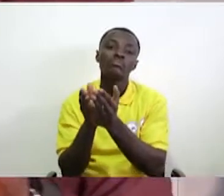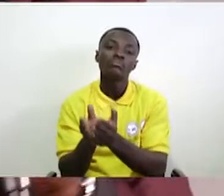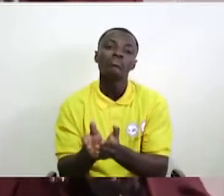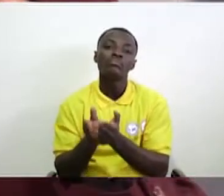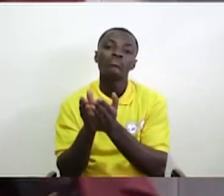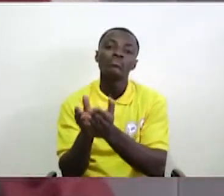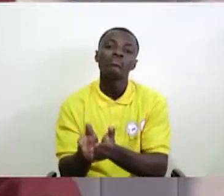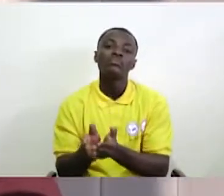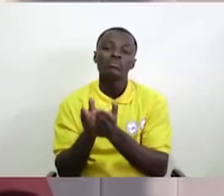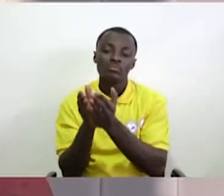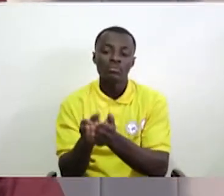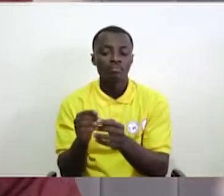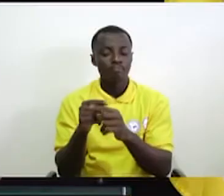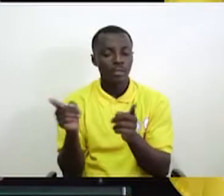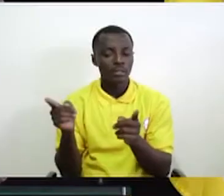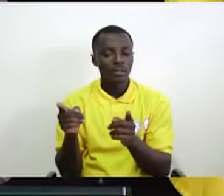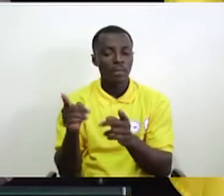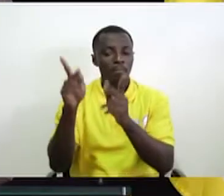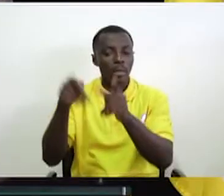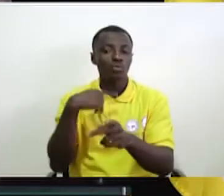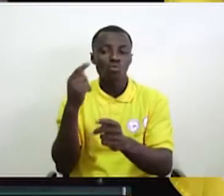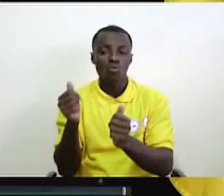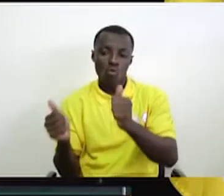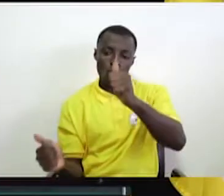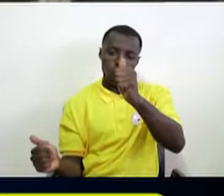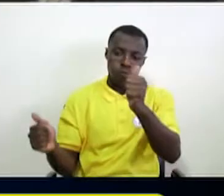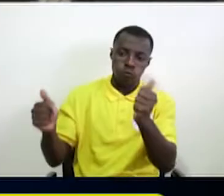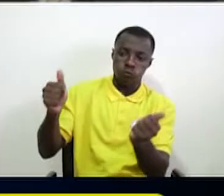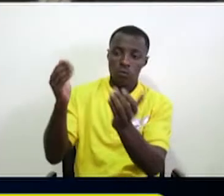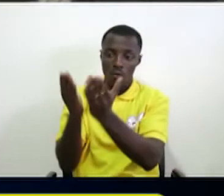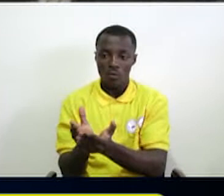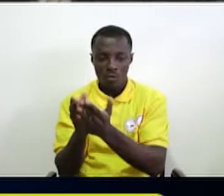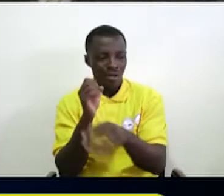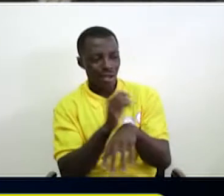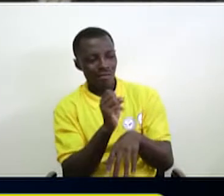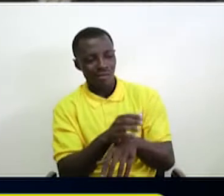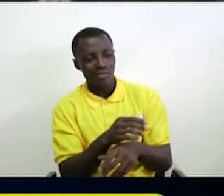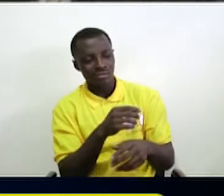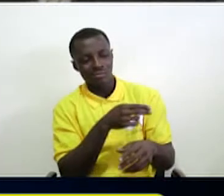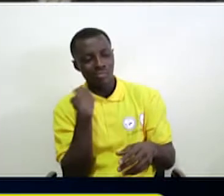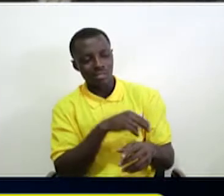Now, listen to what he said.